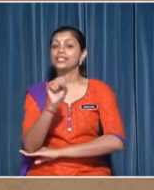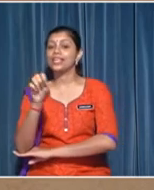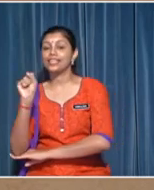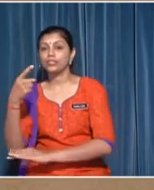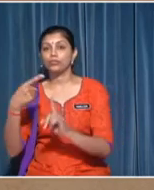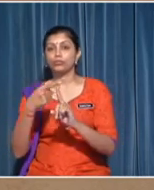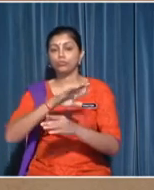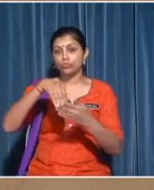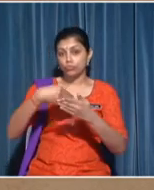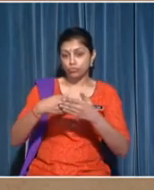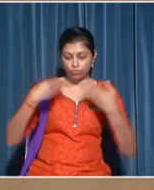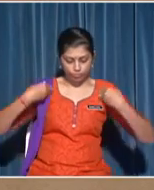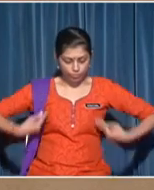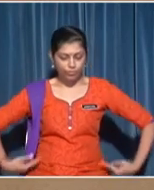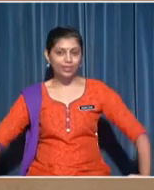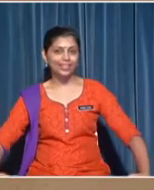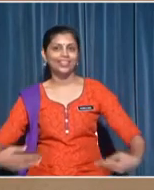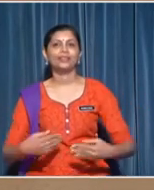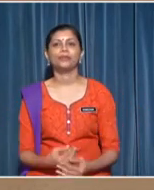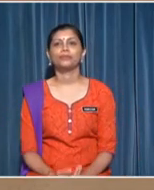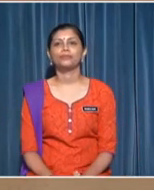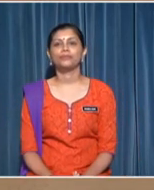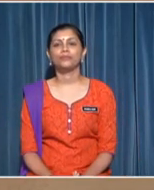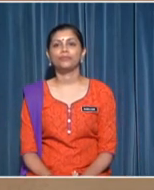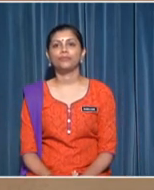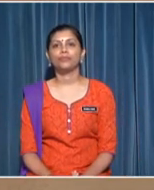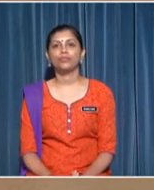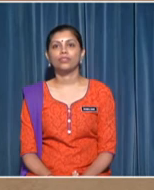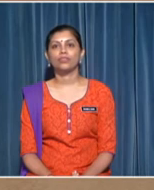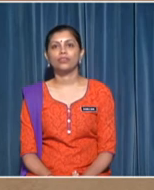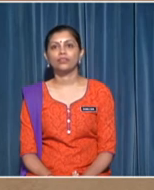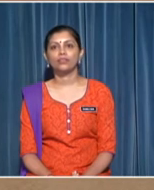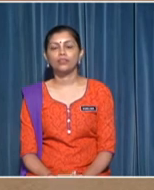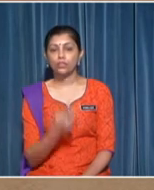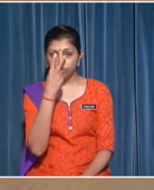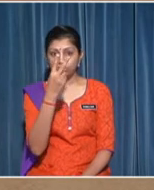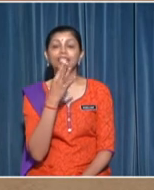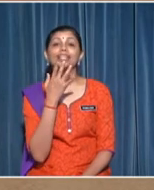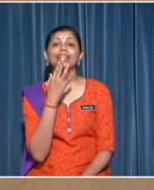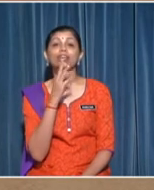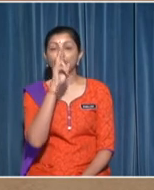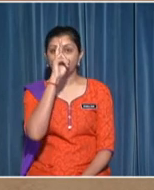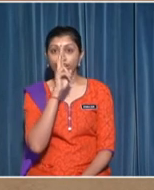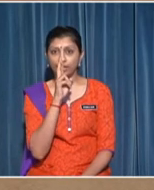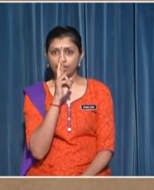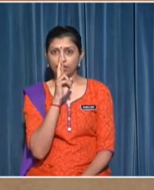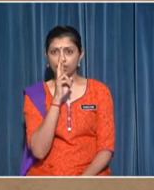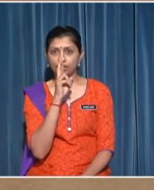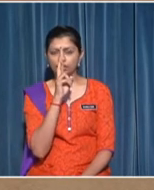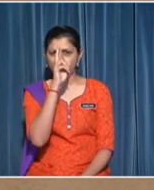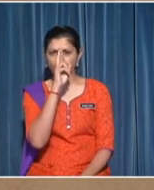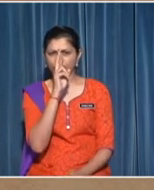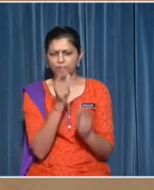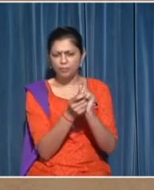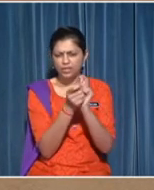body. So now look at the color of the red liquid. It has become a bit